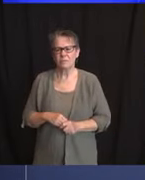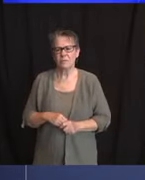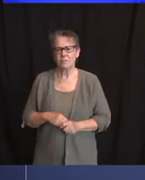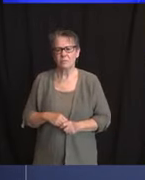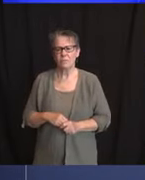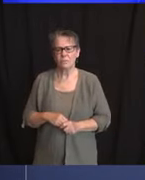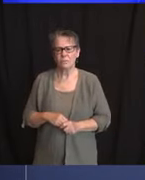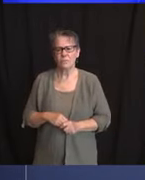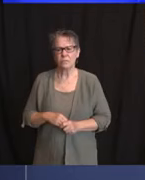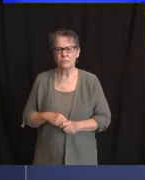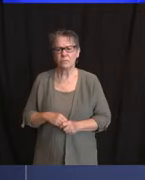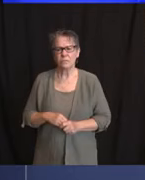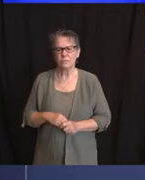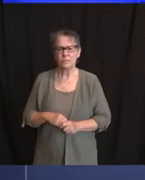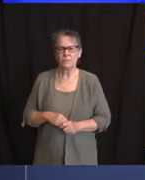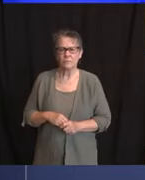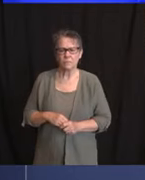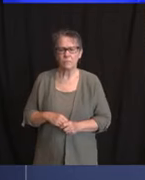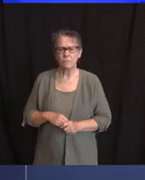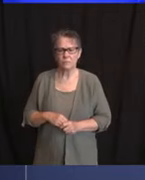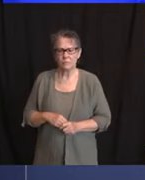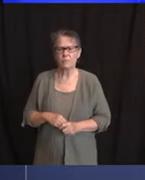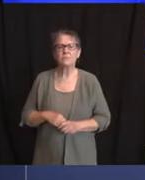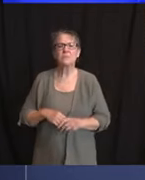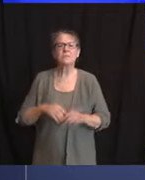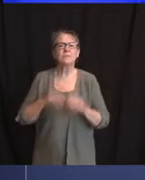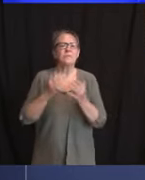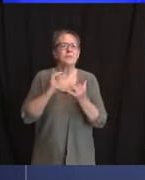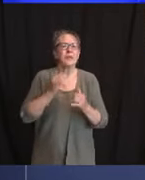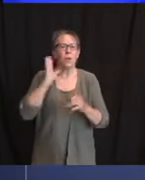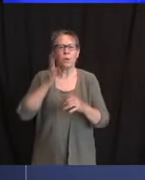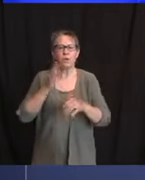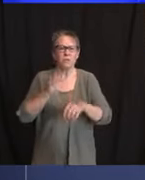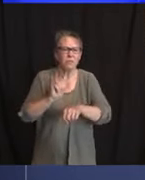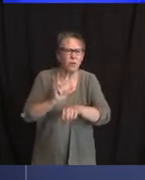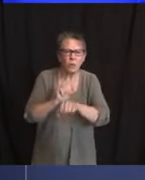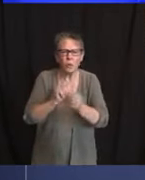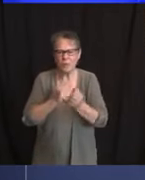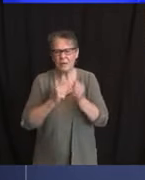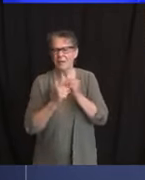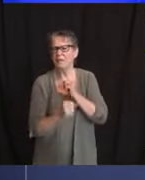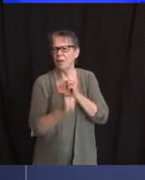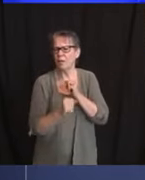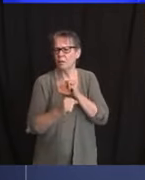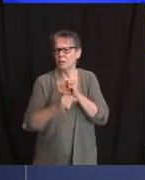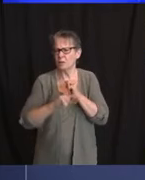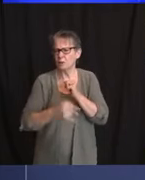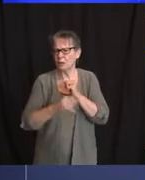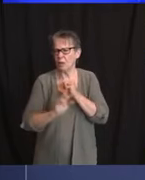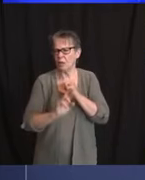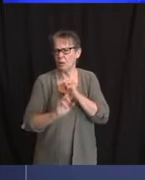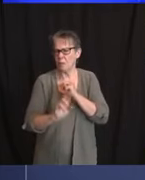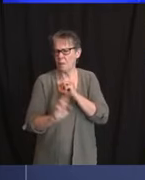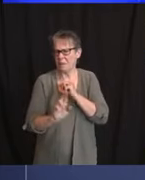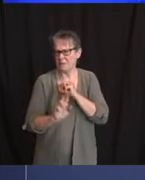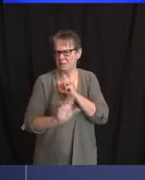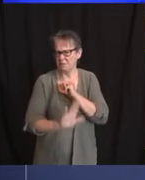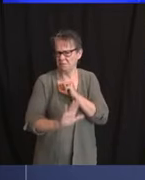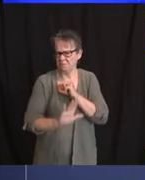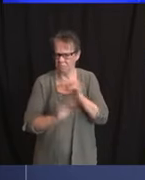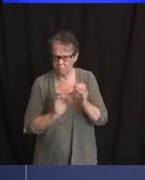in this effort, hopefully by the end of this week. And governors, mayors, and county leaders from across New Jersey and coast to coast have expressed